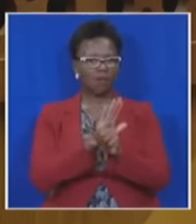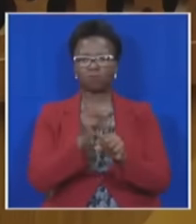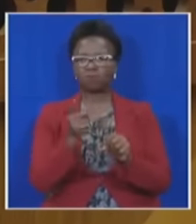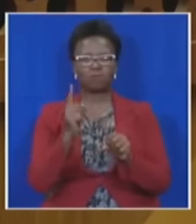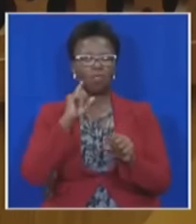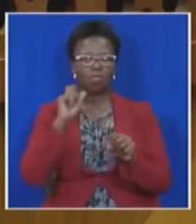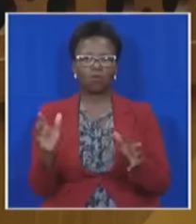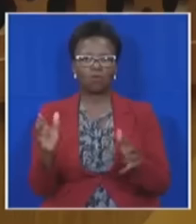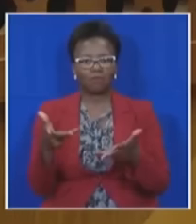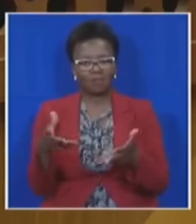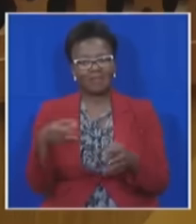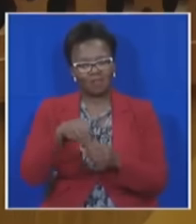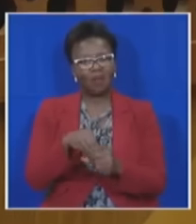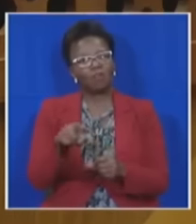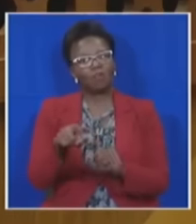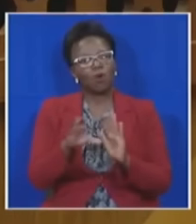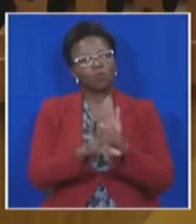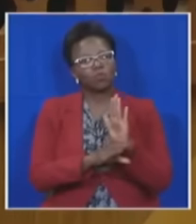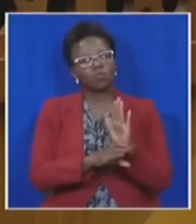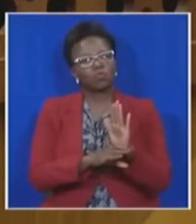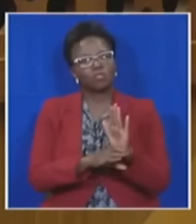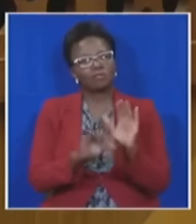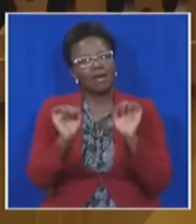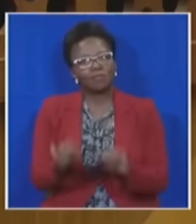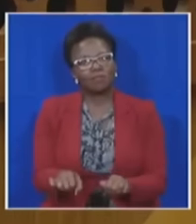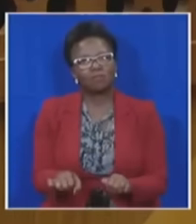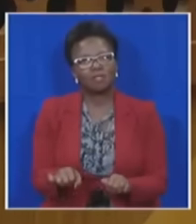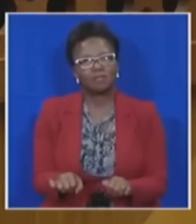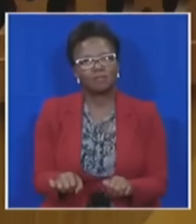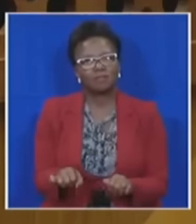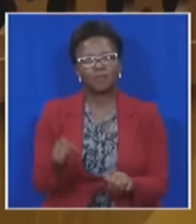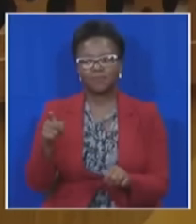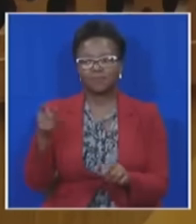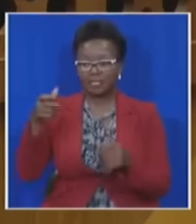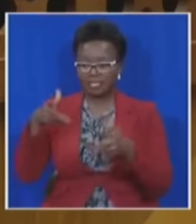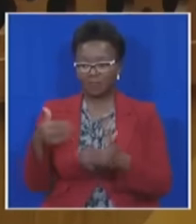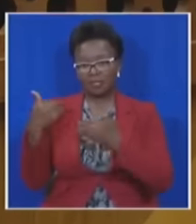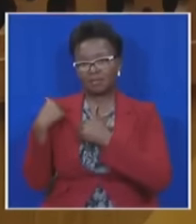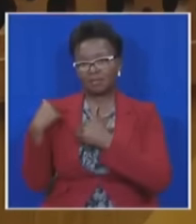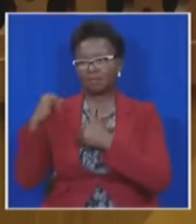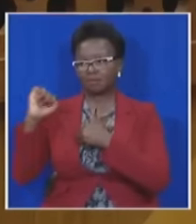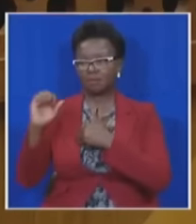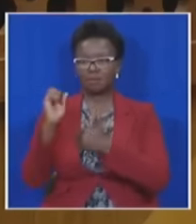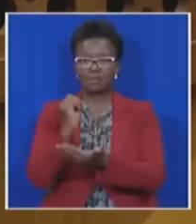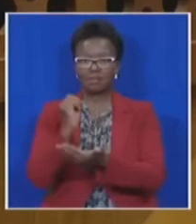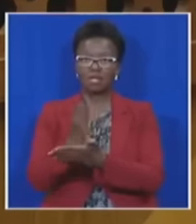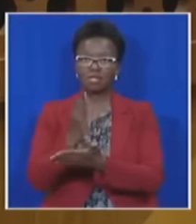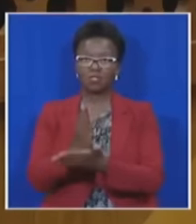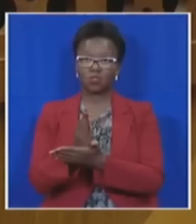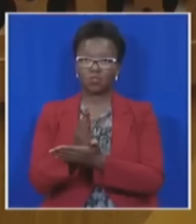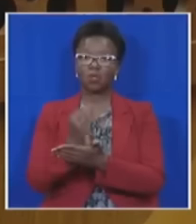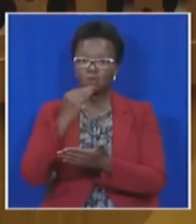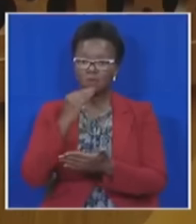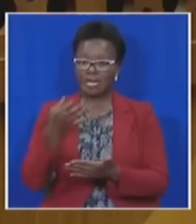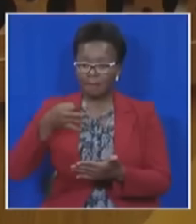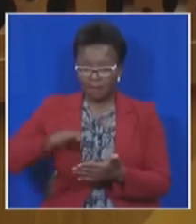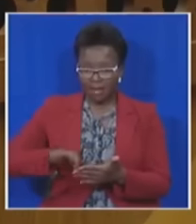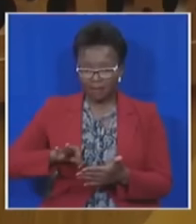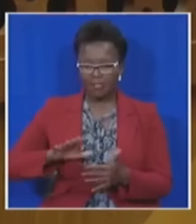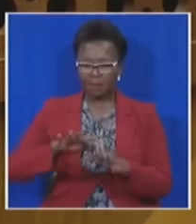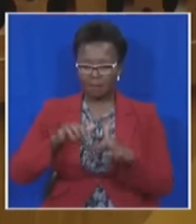are part of our constitutional dispensation. The chief function of the Speaker is to preserve the privileges and dignity of